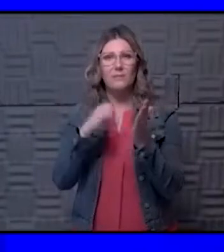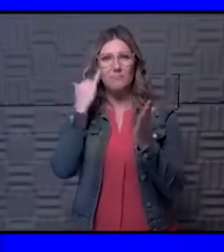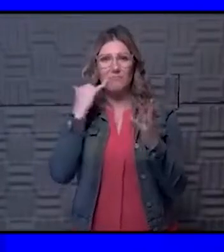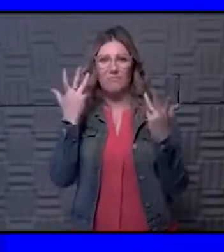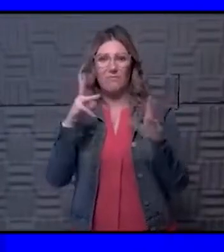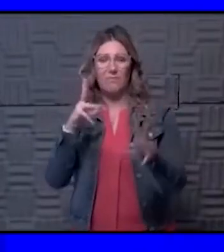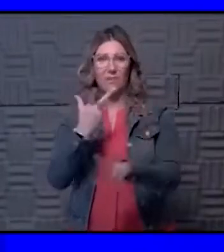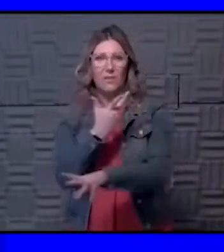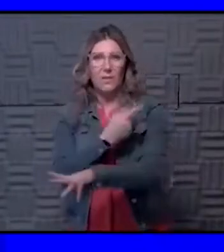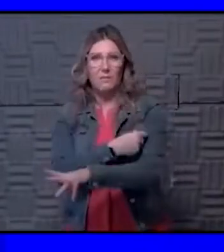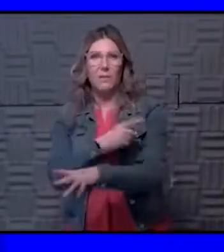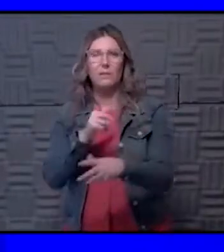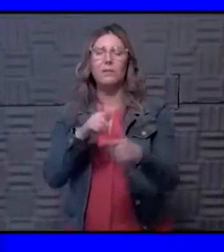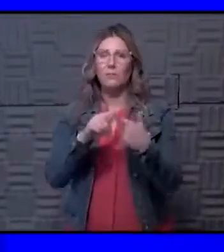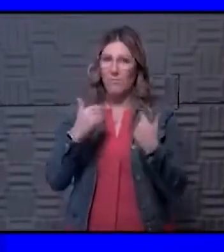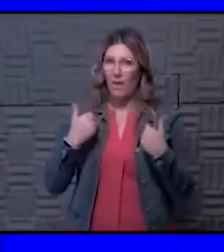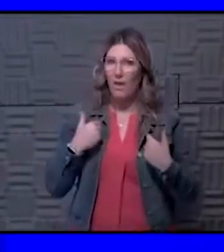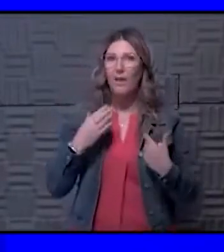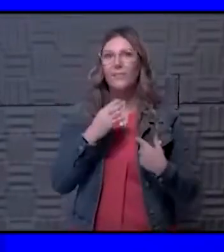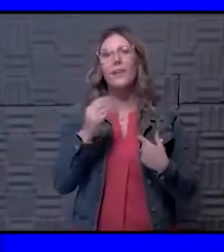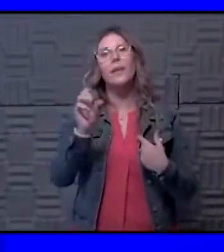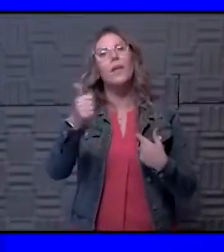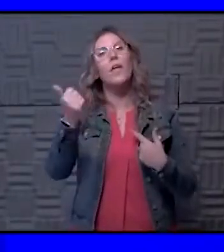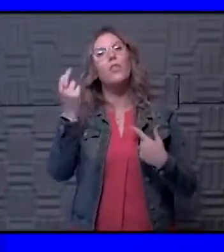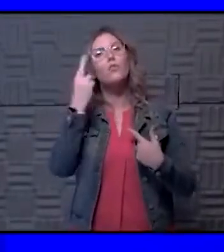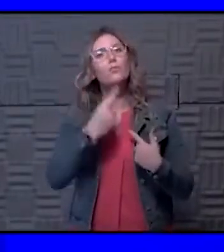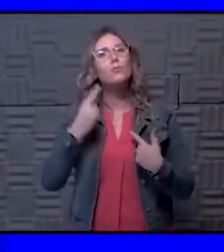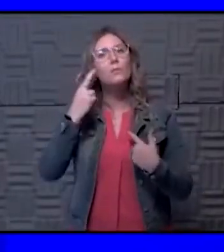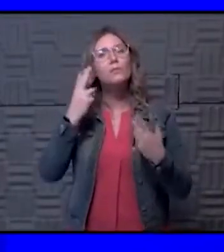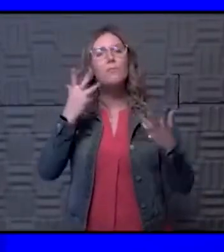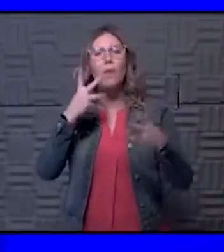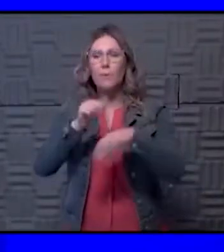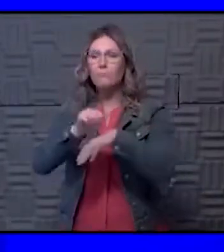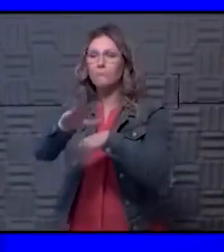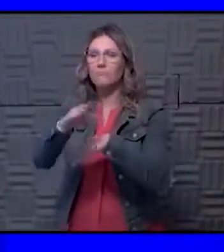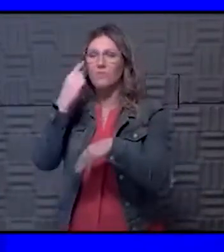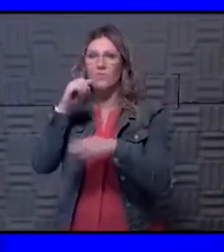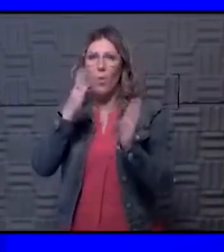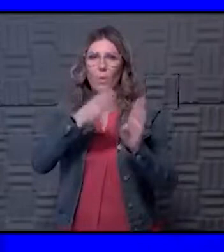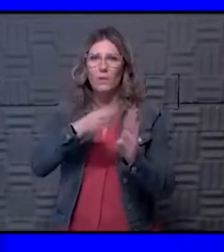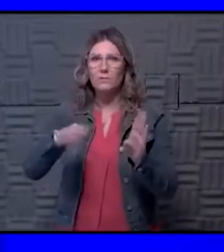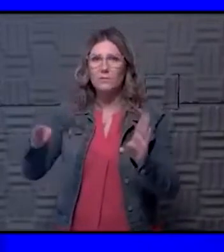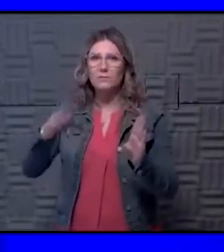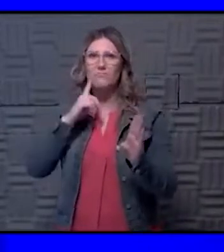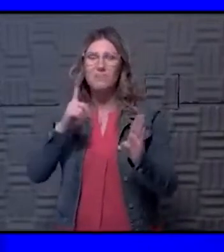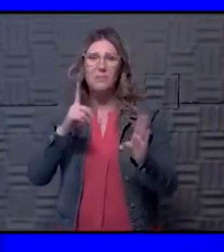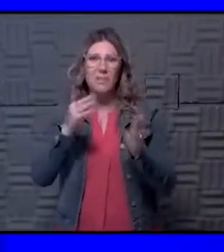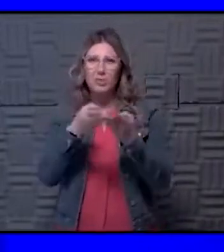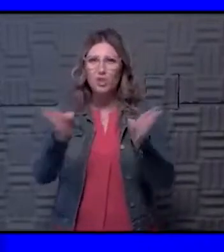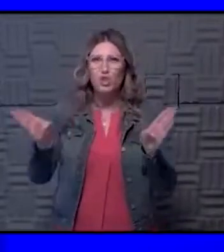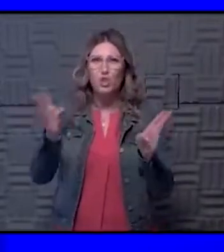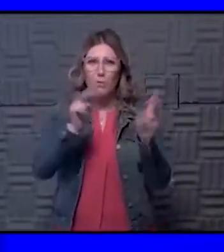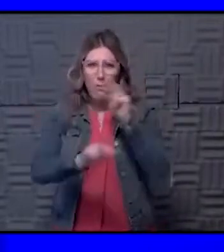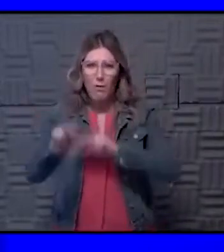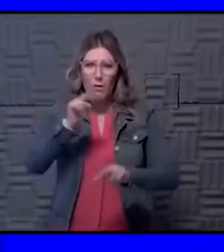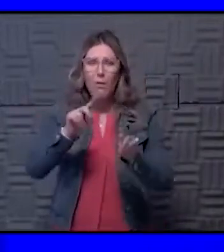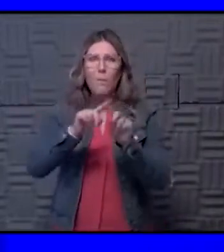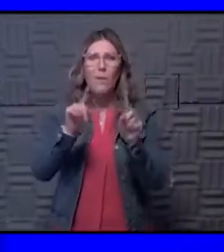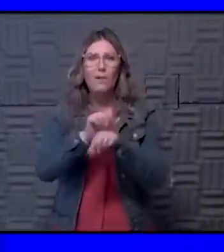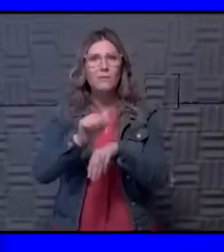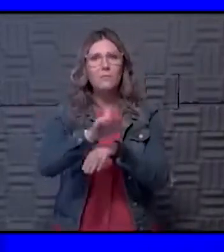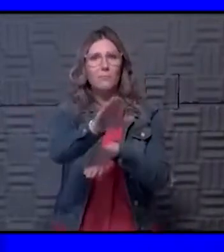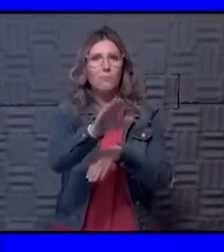So we have those things. And there could be other reasons that they are sent for sequencing, just general surveillance. But we have sent some isolates